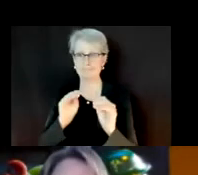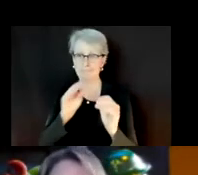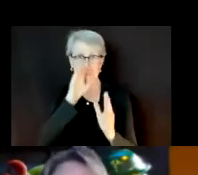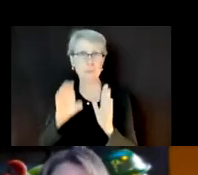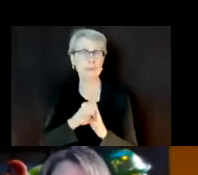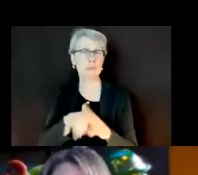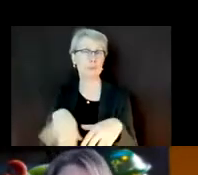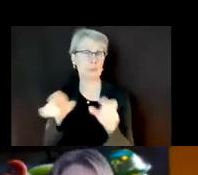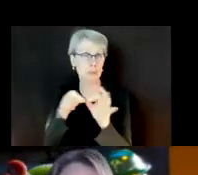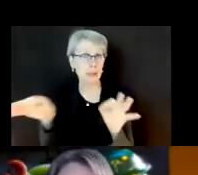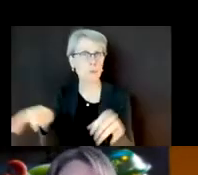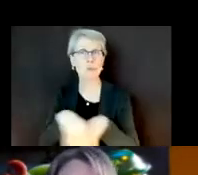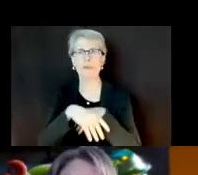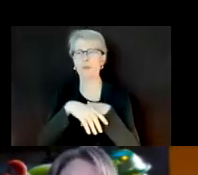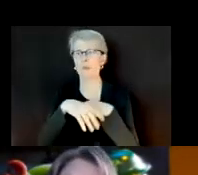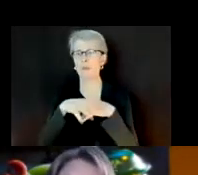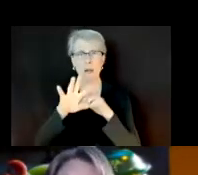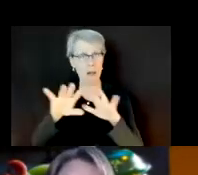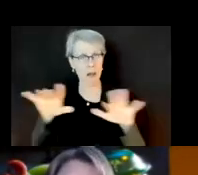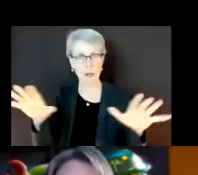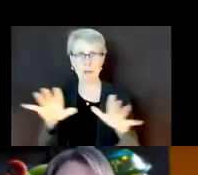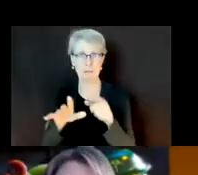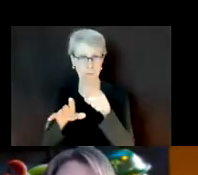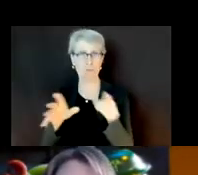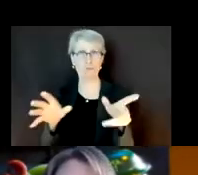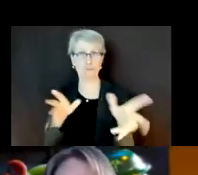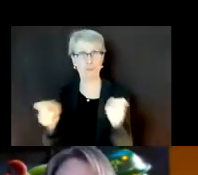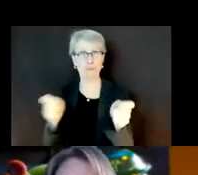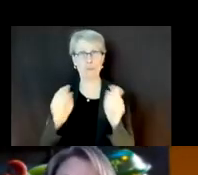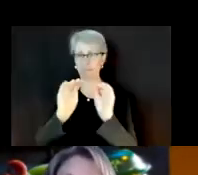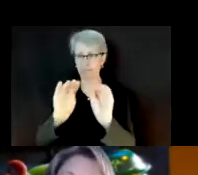you can control all the stuff that you put on there and what's visible.